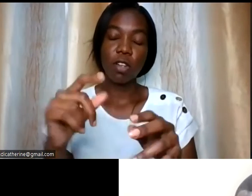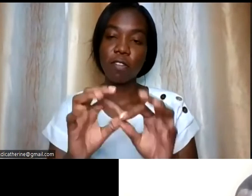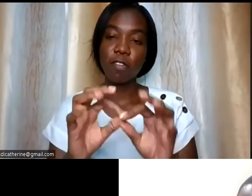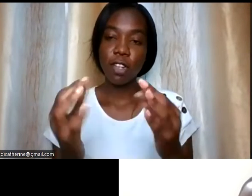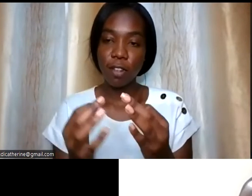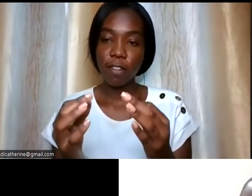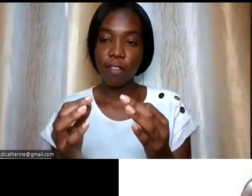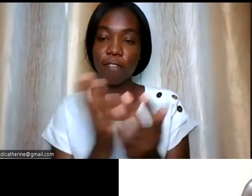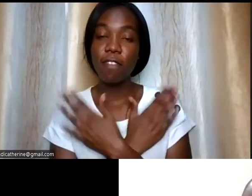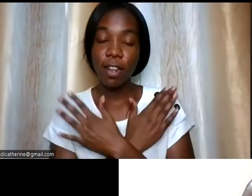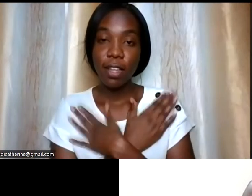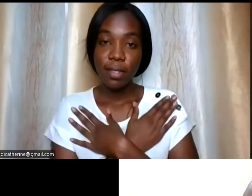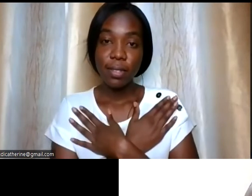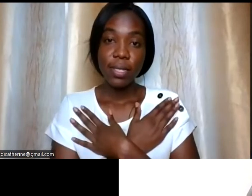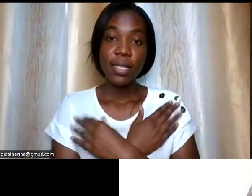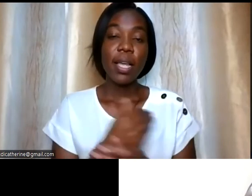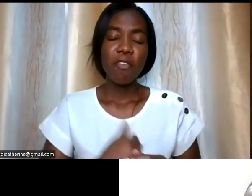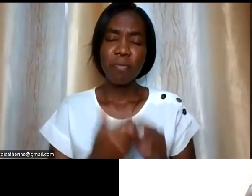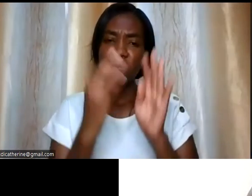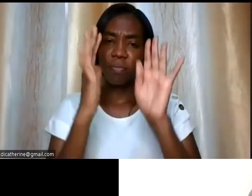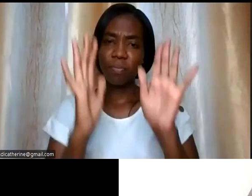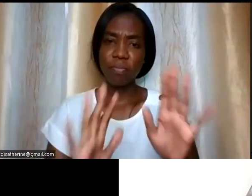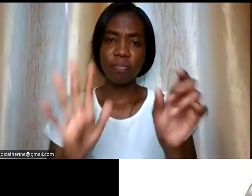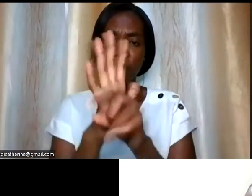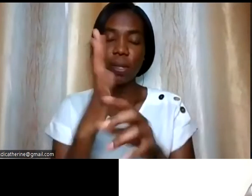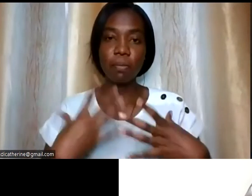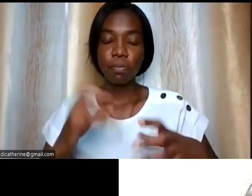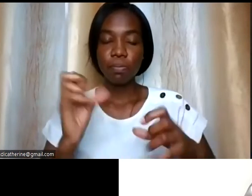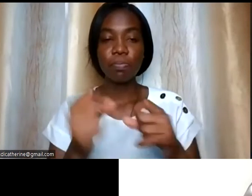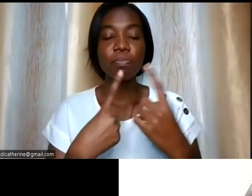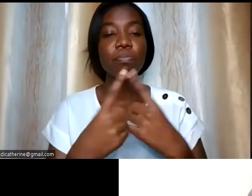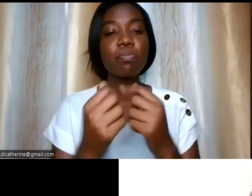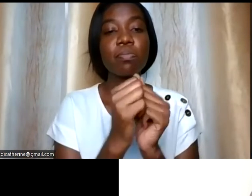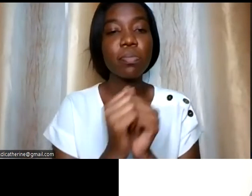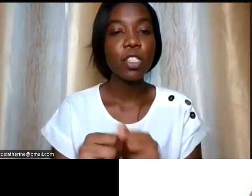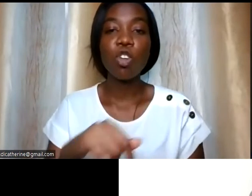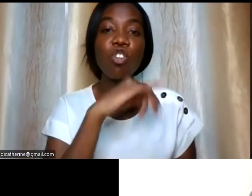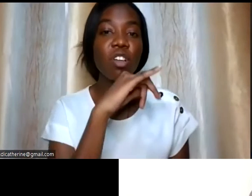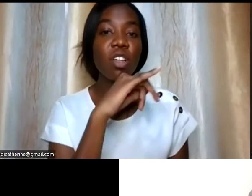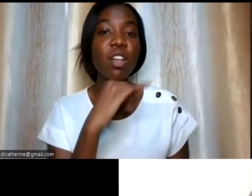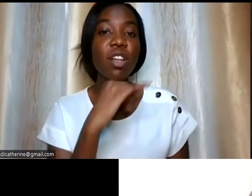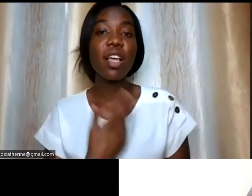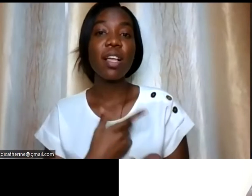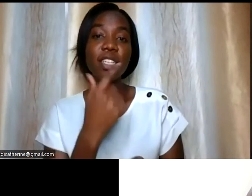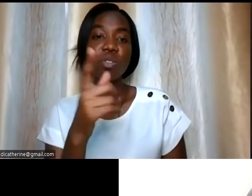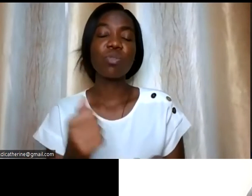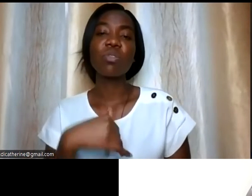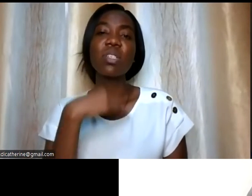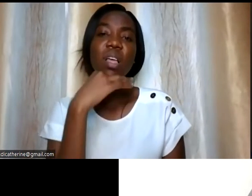have amazing people that you can talk to. In Uganda, we say, don't die in your movie. Don't